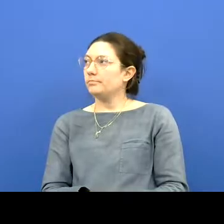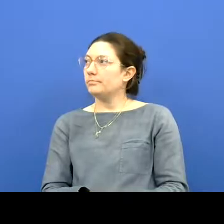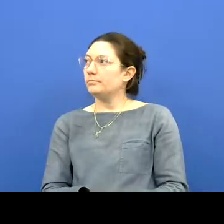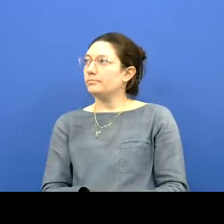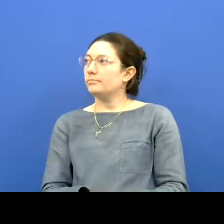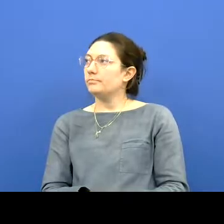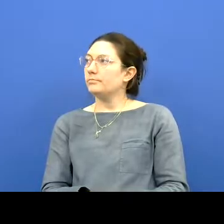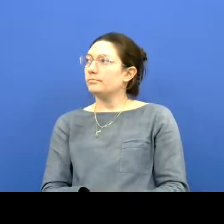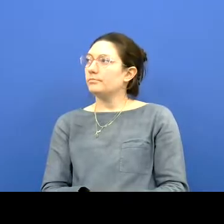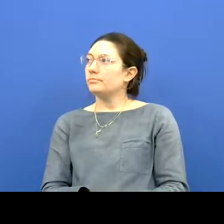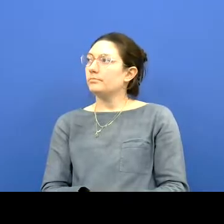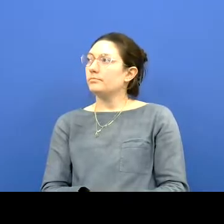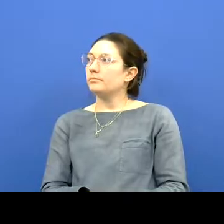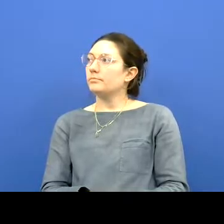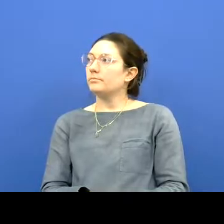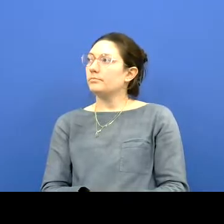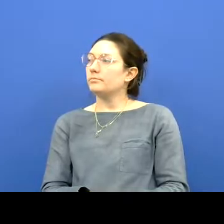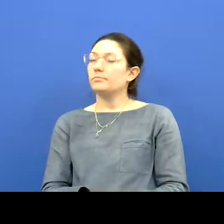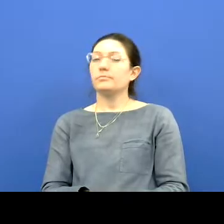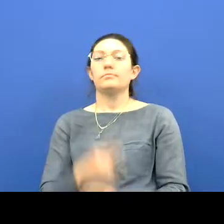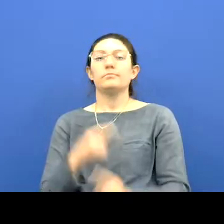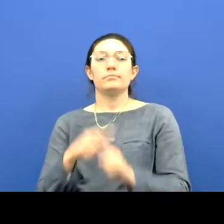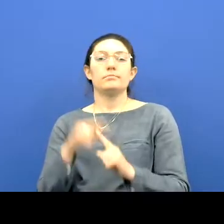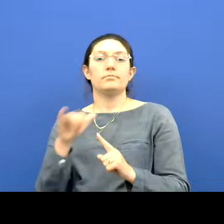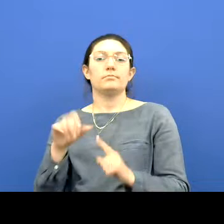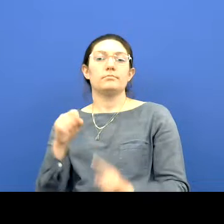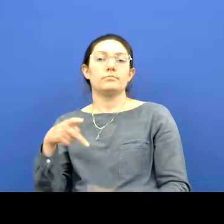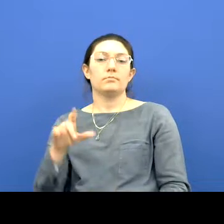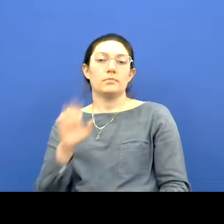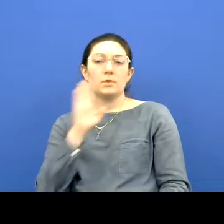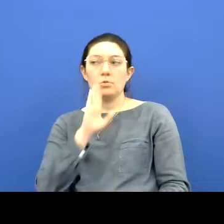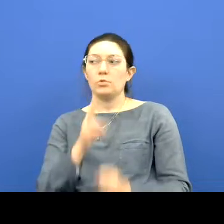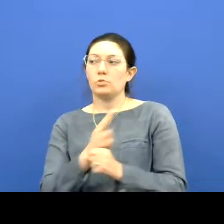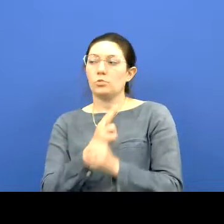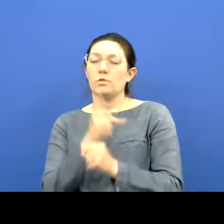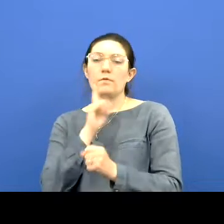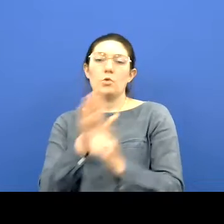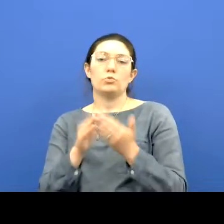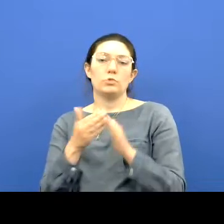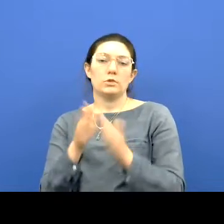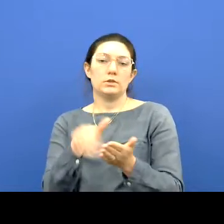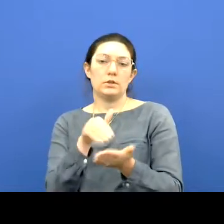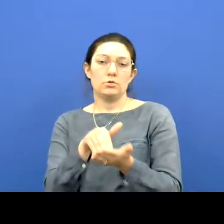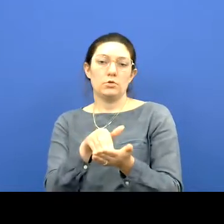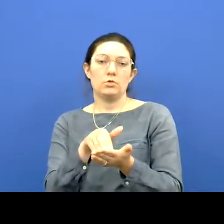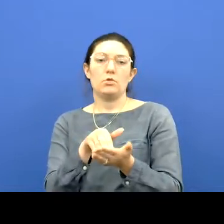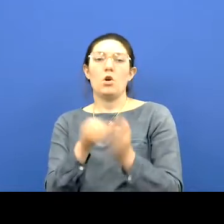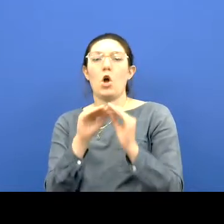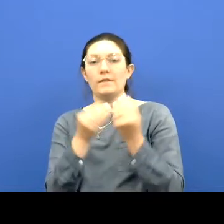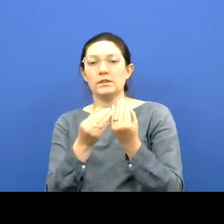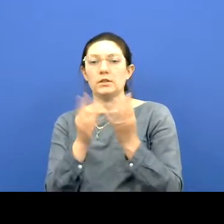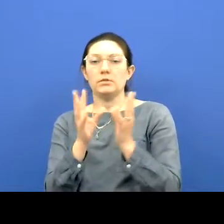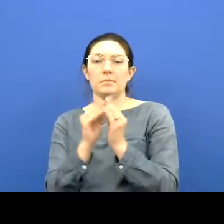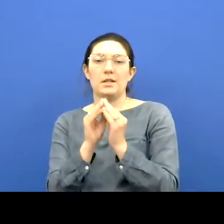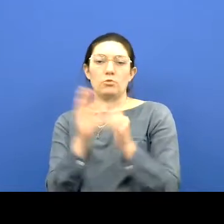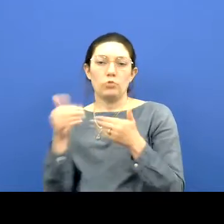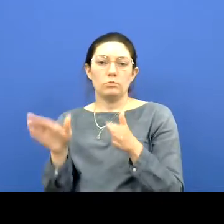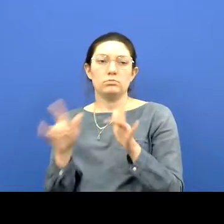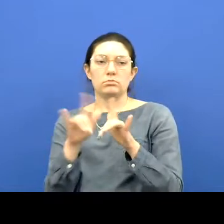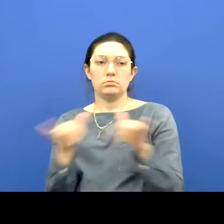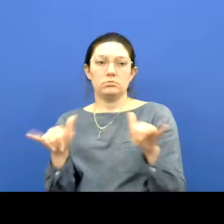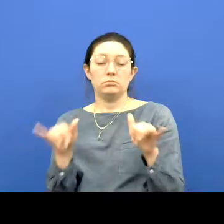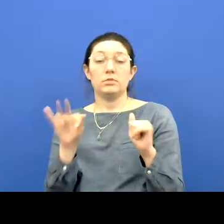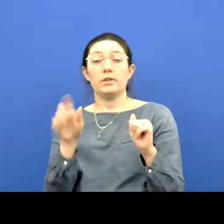then we'd also be using that space as a community center. So there's offices and meeting rooms. If we needed